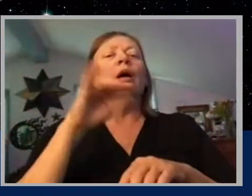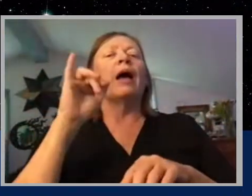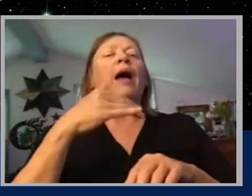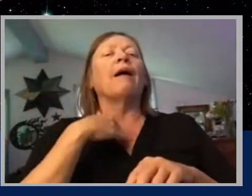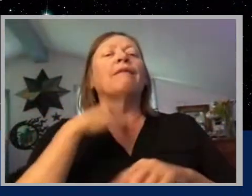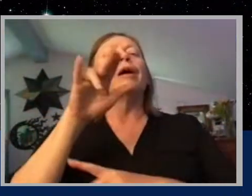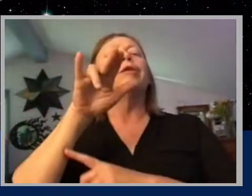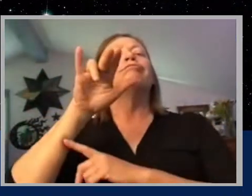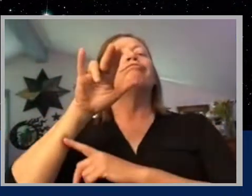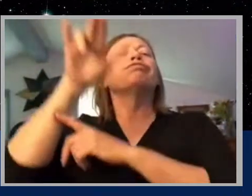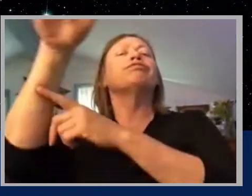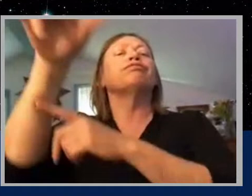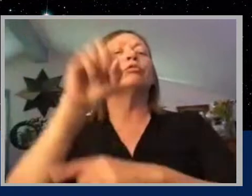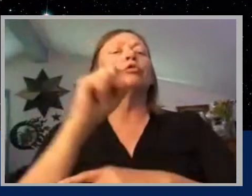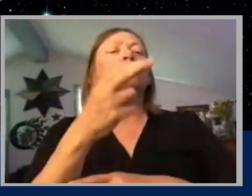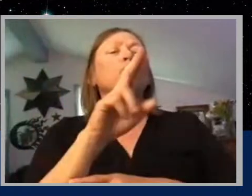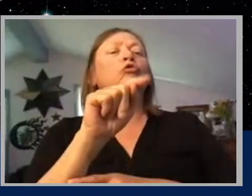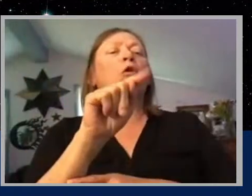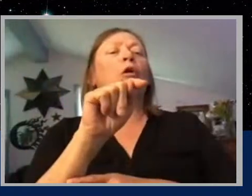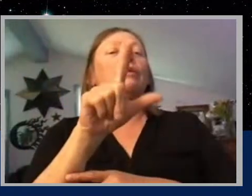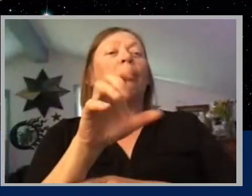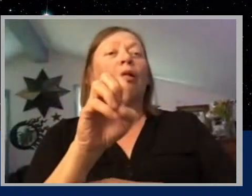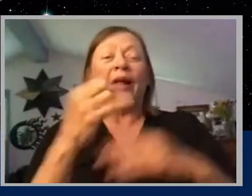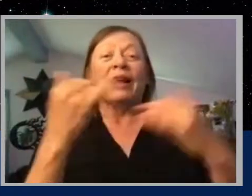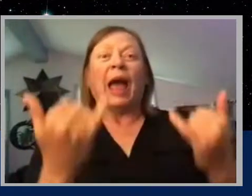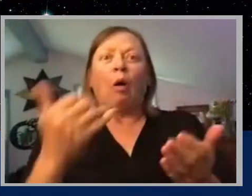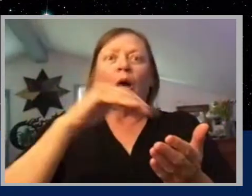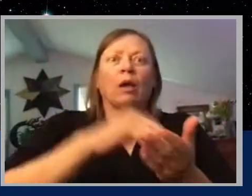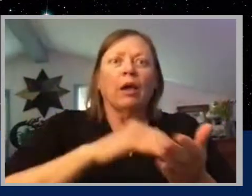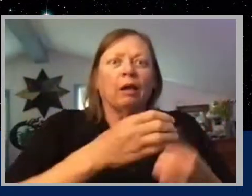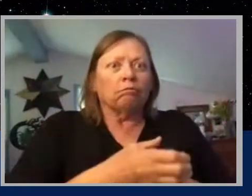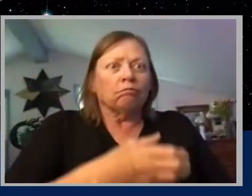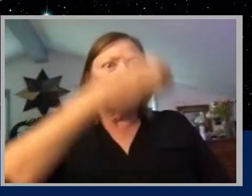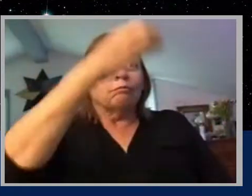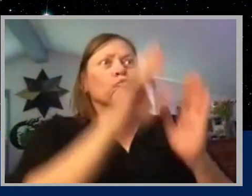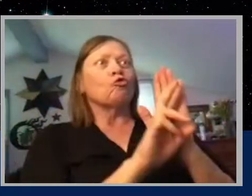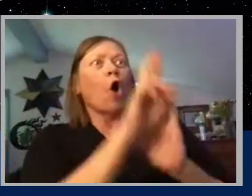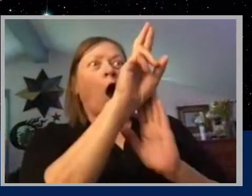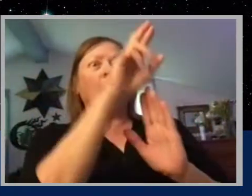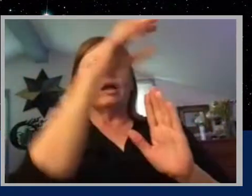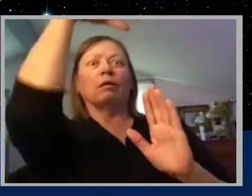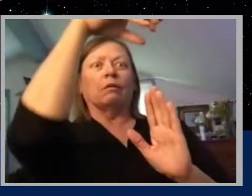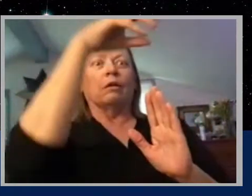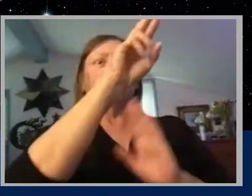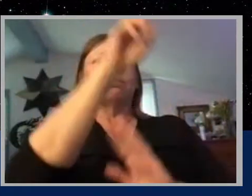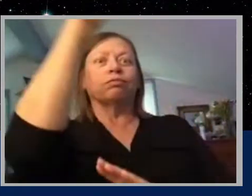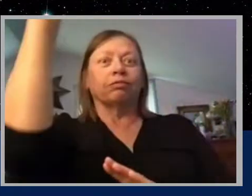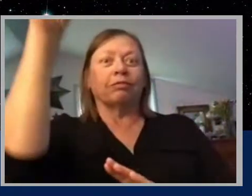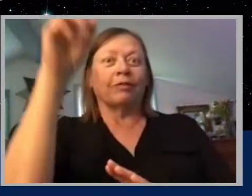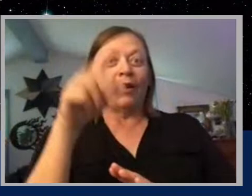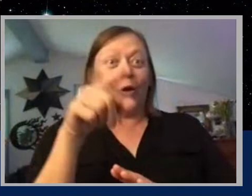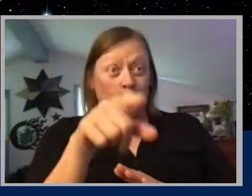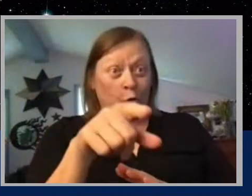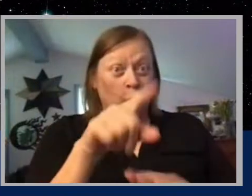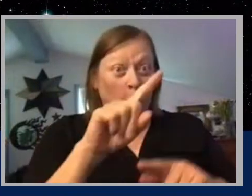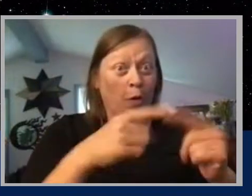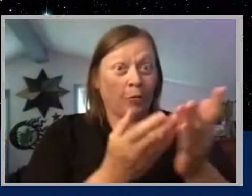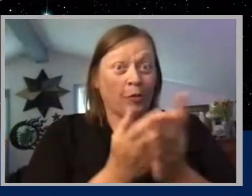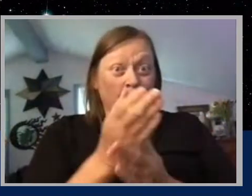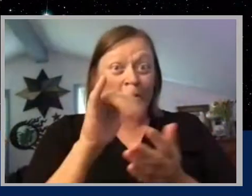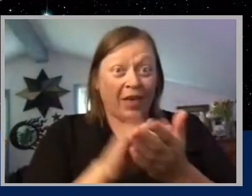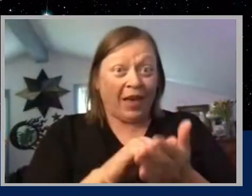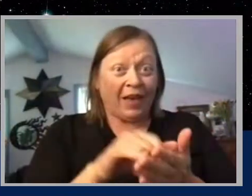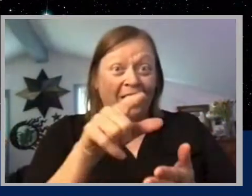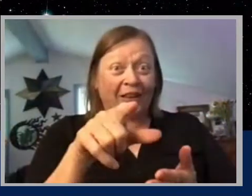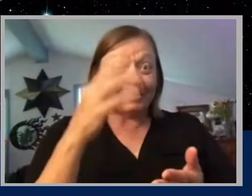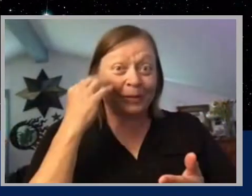actually have a couple of videos. I think you actually got to go through some of this, right? With the airbags, in the water and everything like that. Can you tell us a little bit about what that experience was